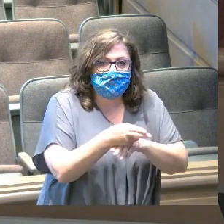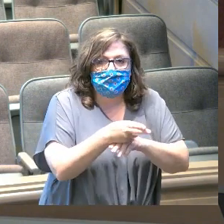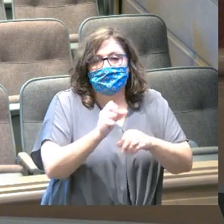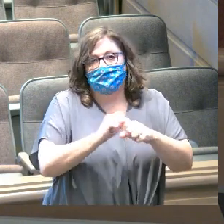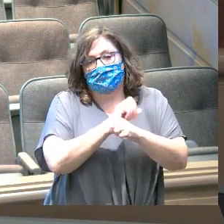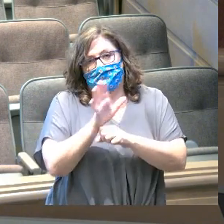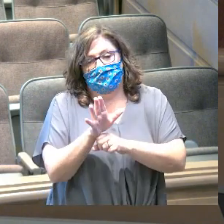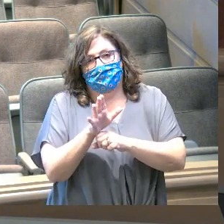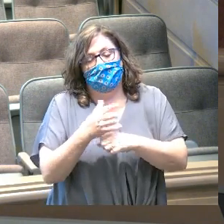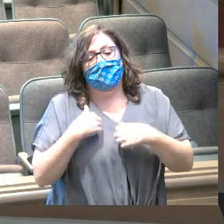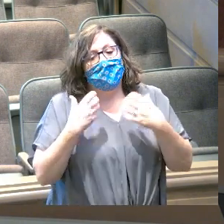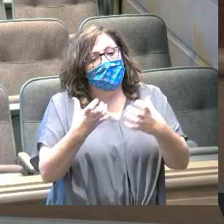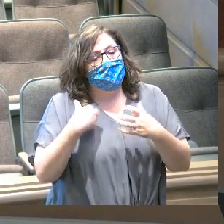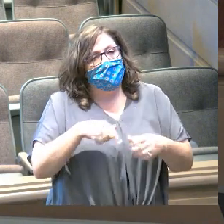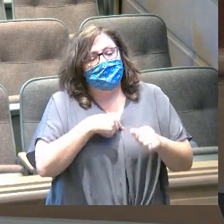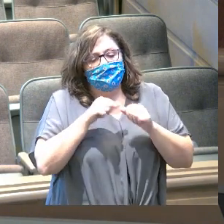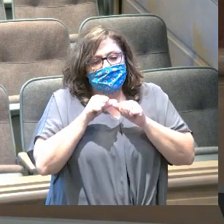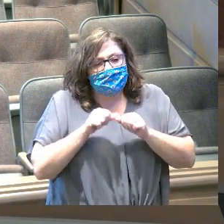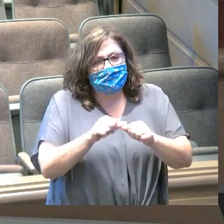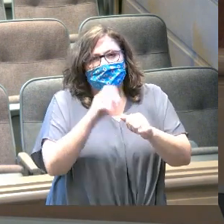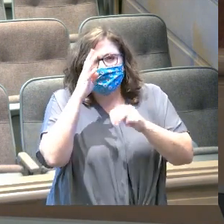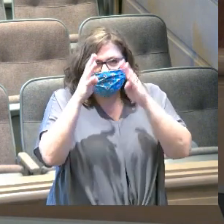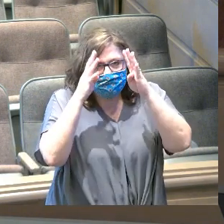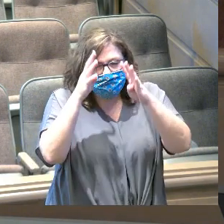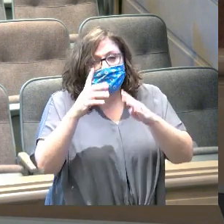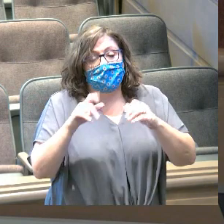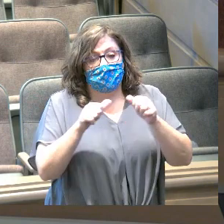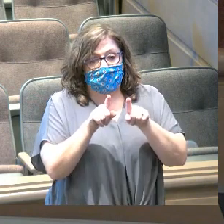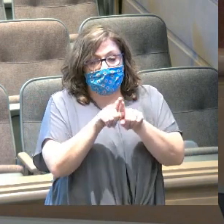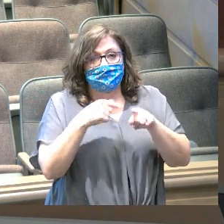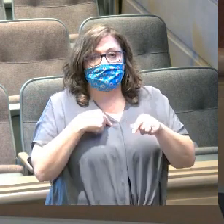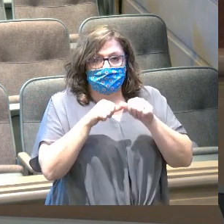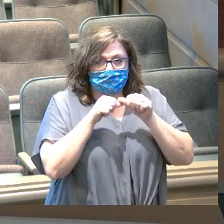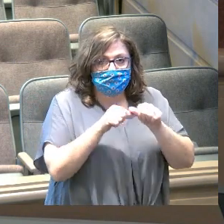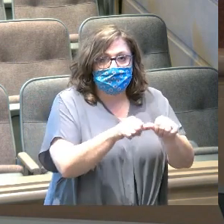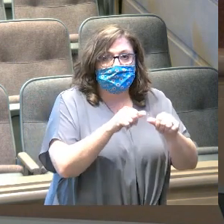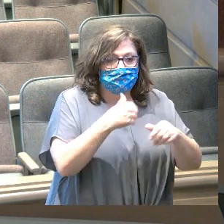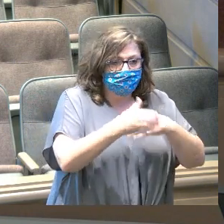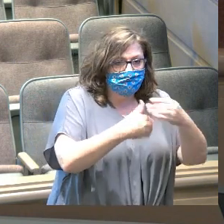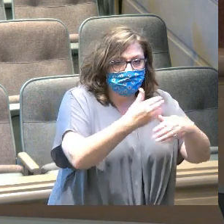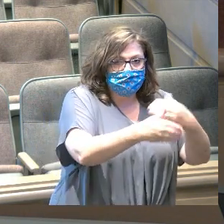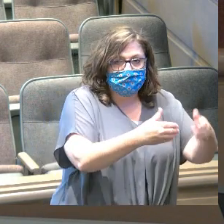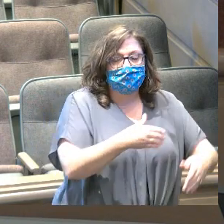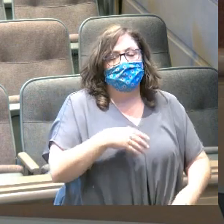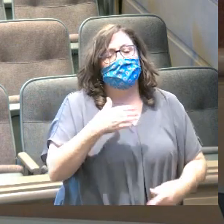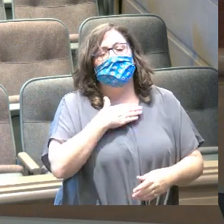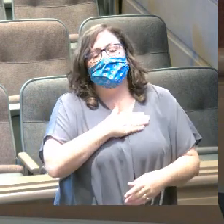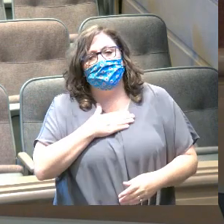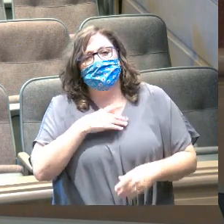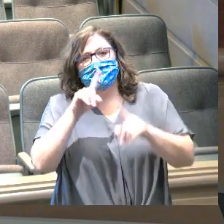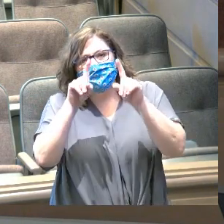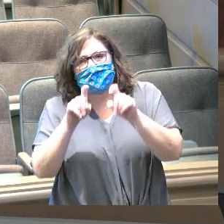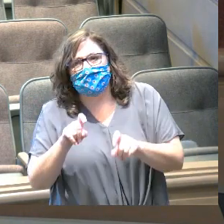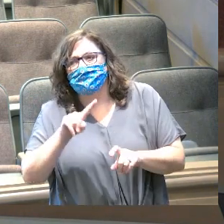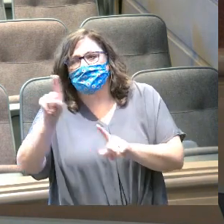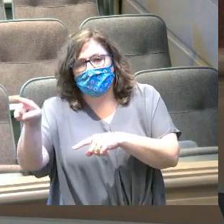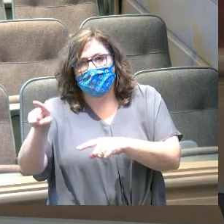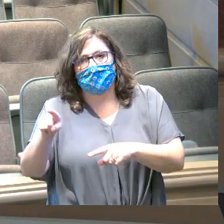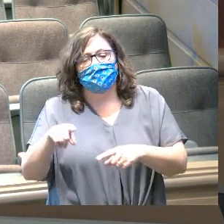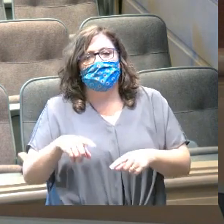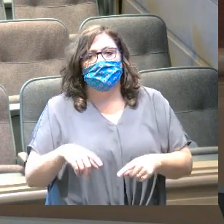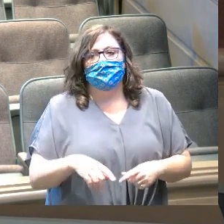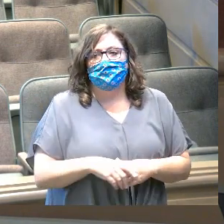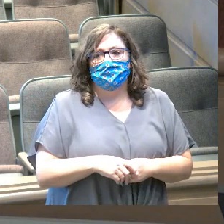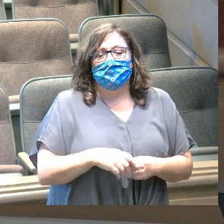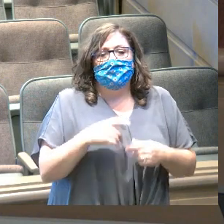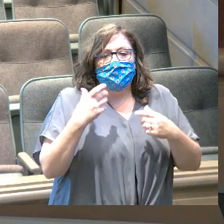be innovative as we move forward. Additionally, get tested. Please get tested. Well, let's take advantage of this